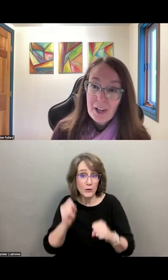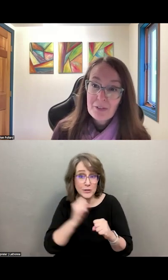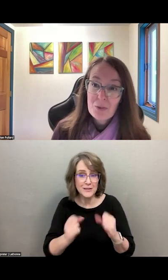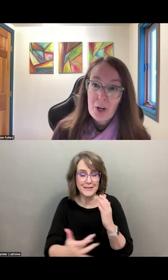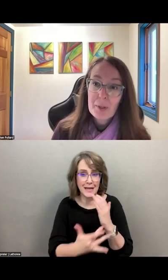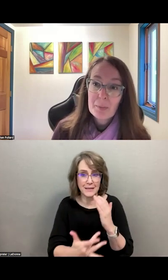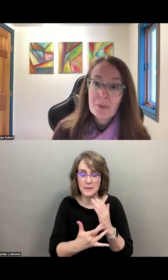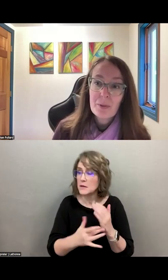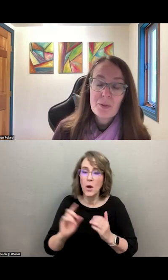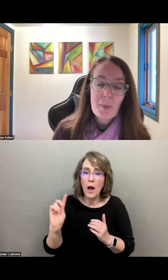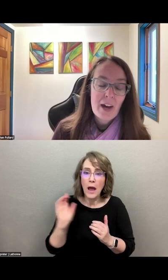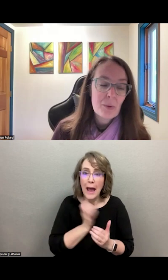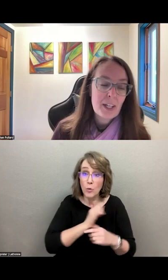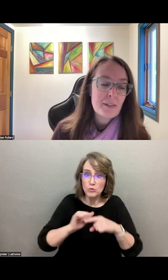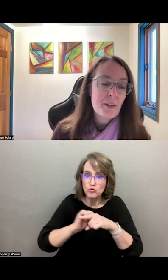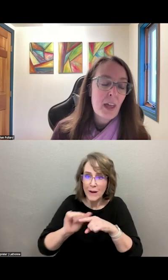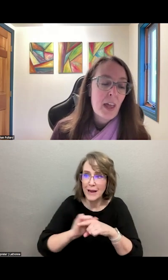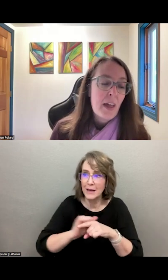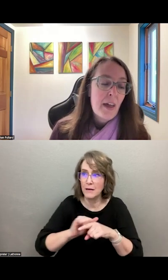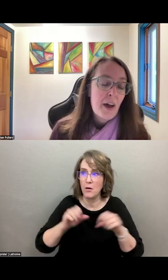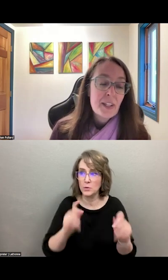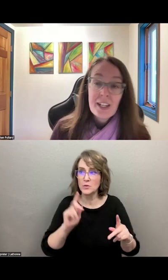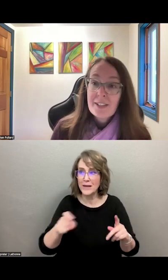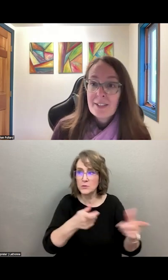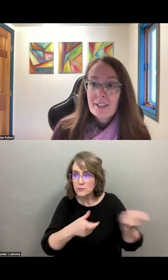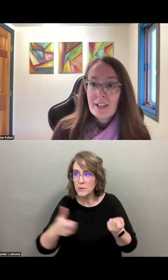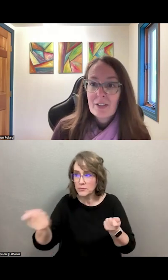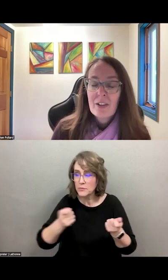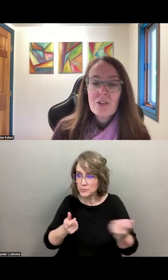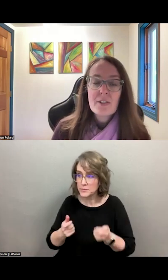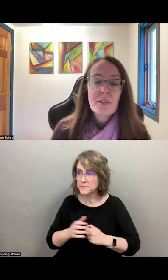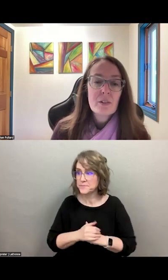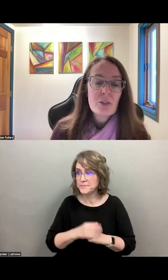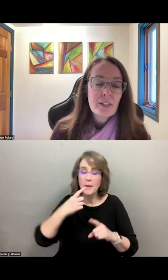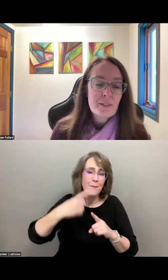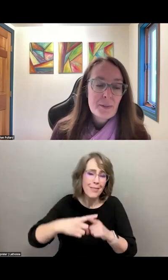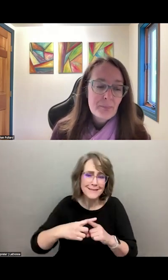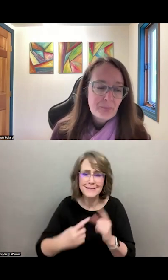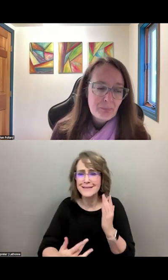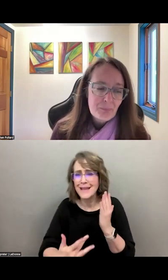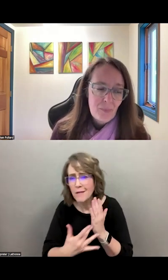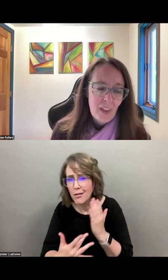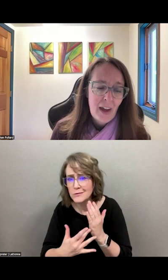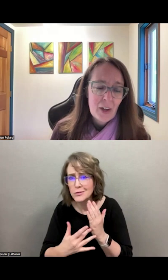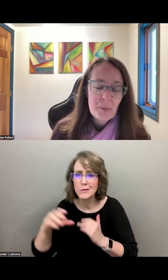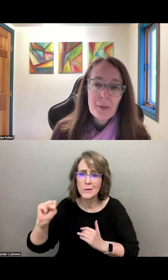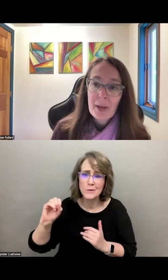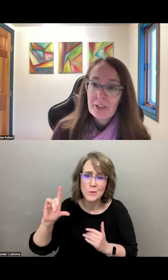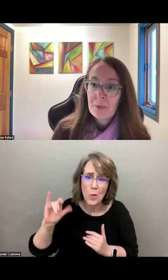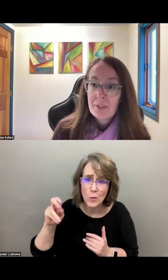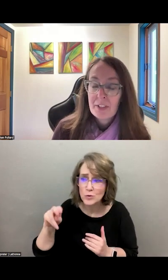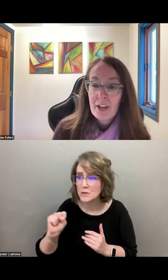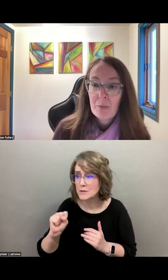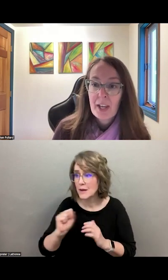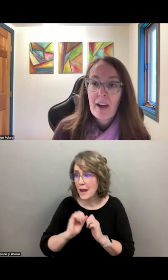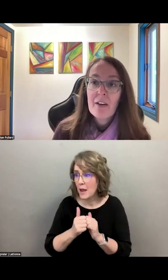also have to draw people to those pathways. And then, as I said, technology solutions. How do we make better